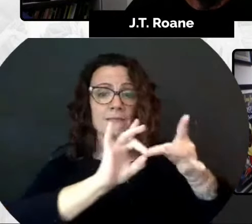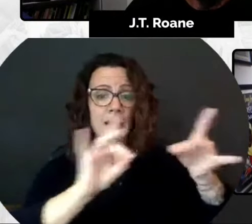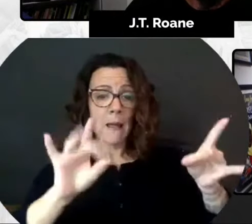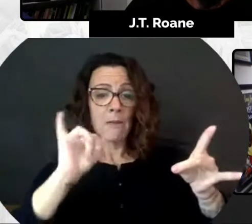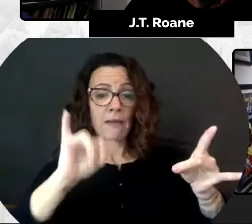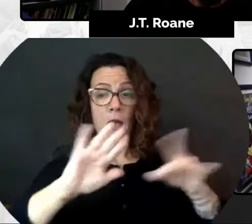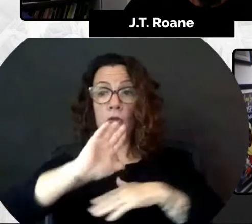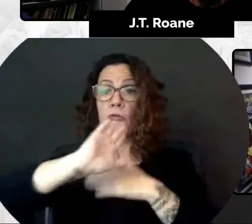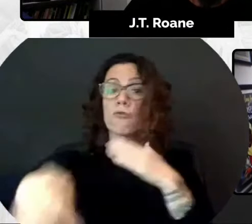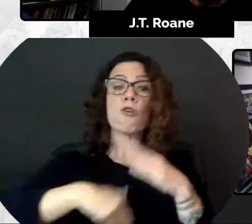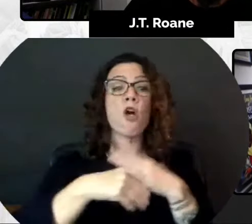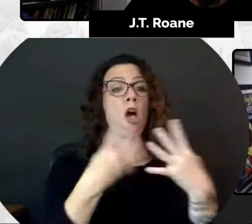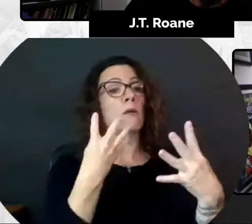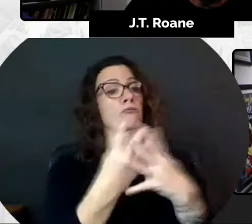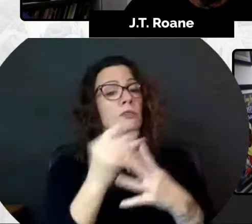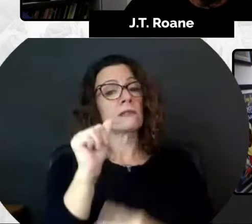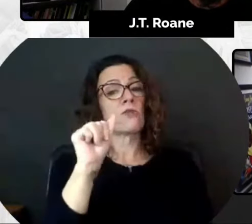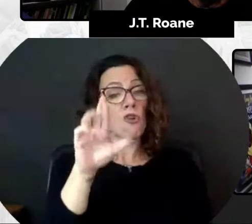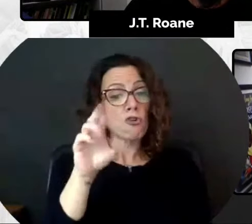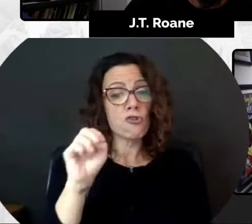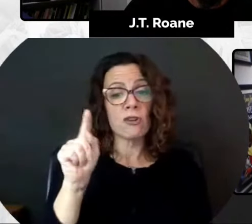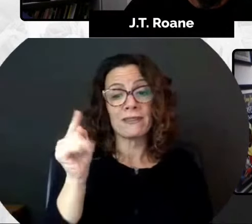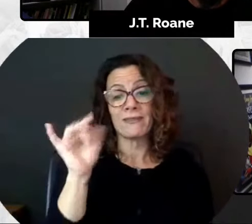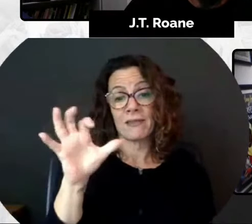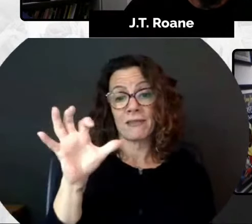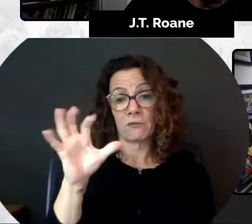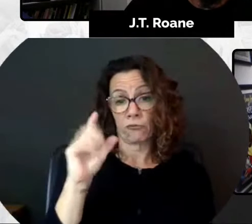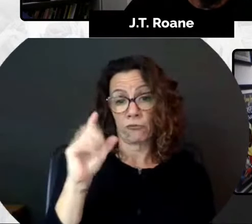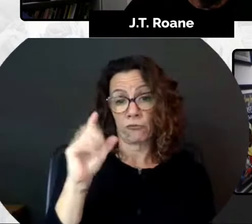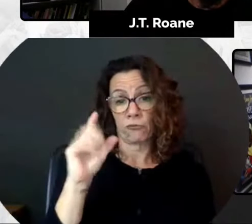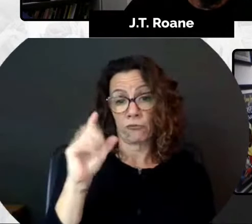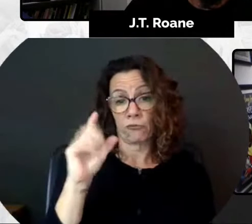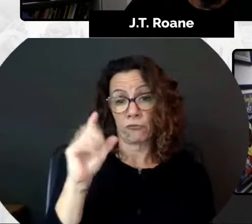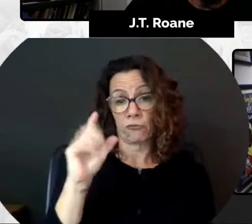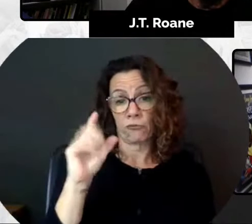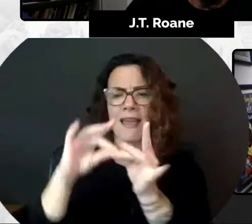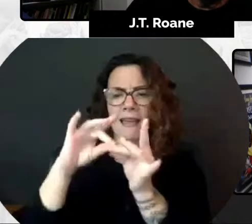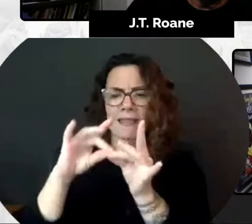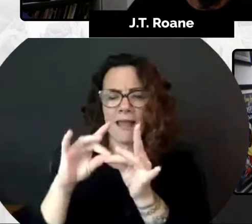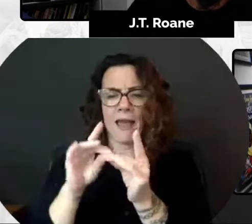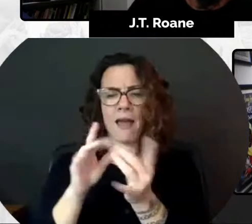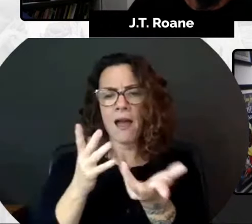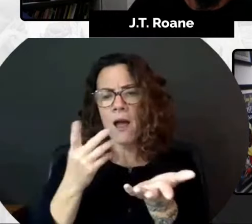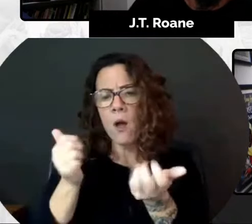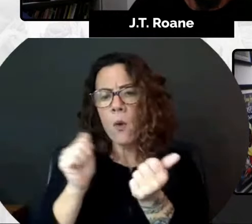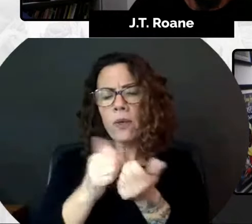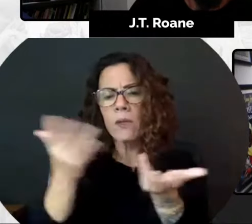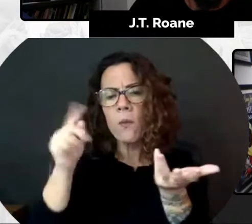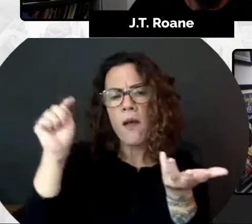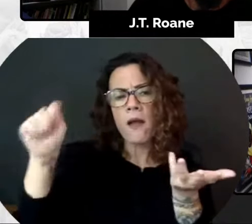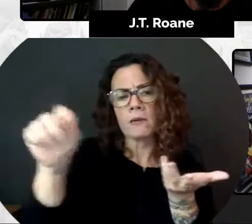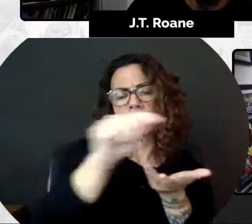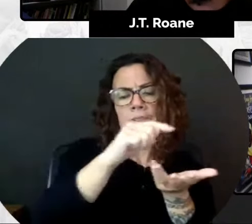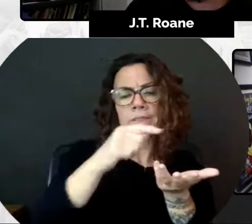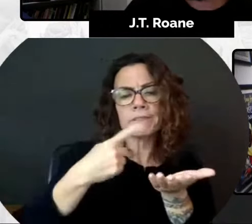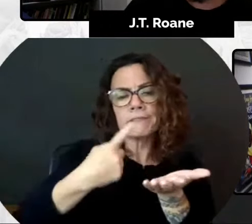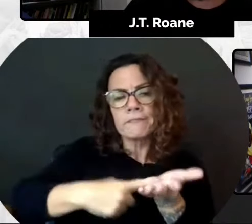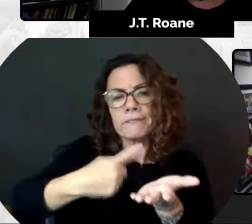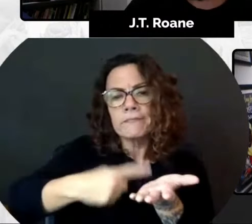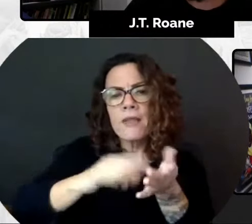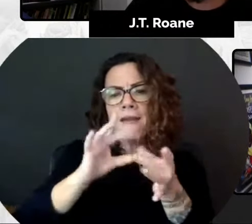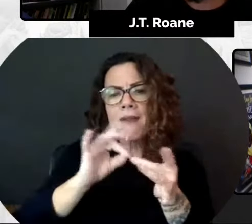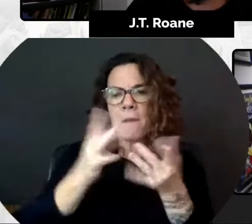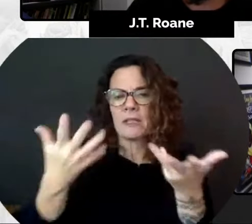back through what some of the other kinds of comments that are threaded throughout about the